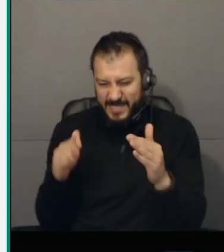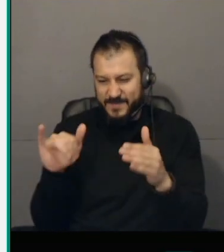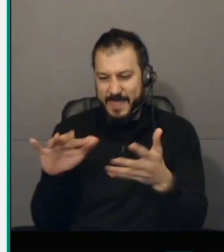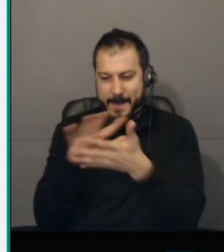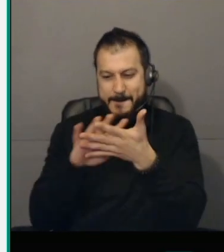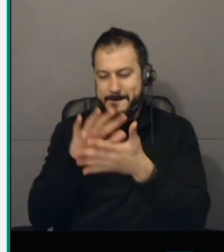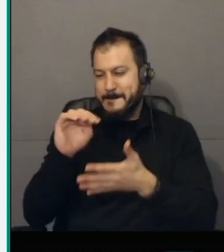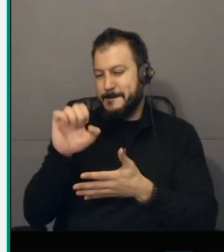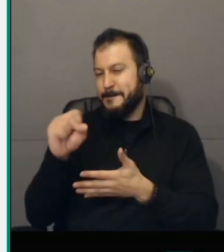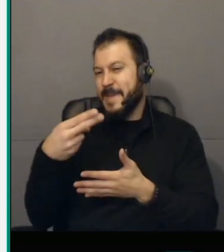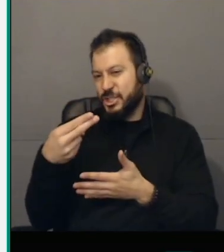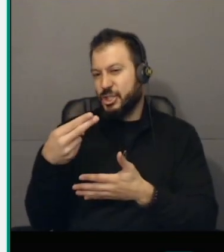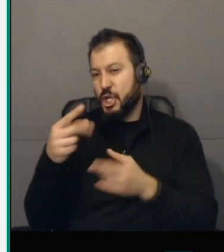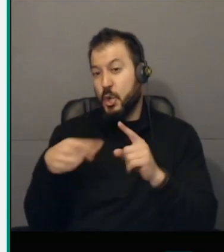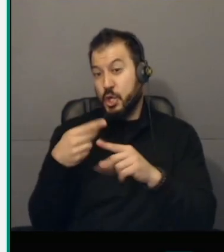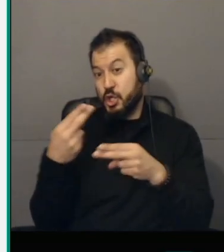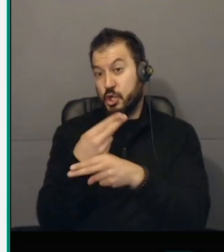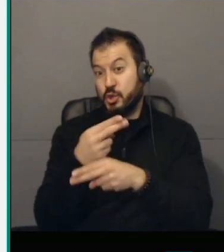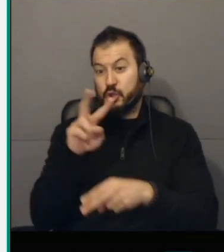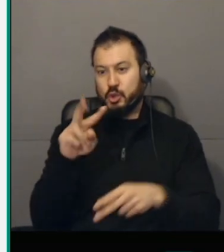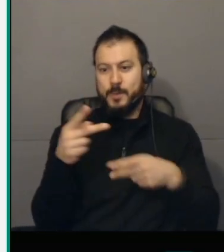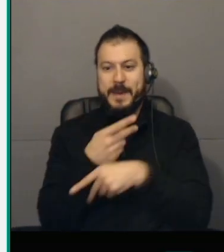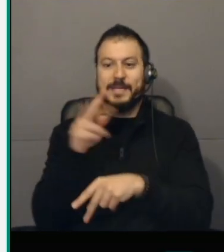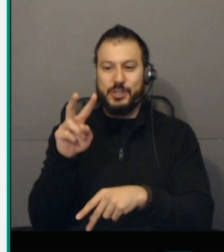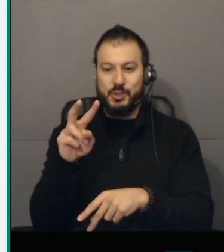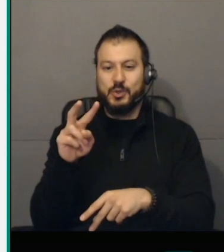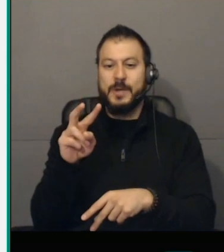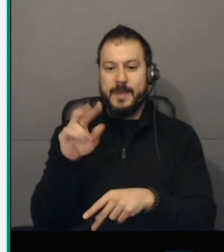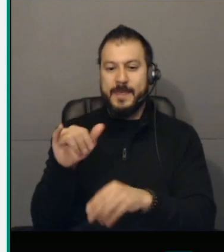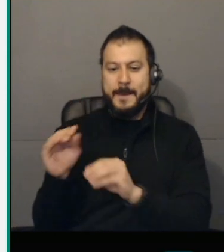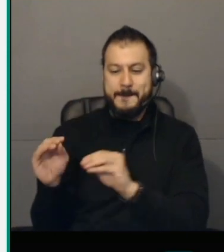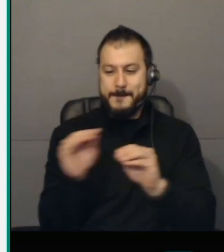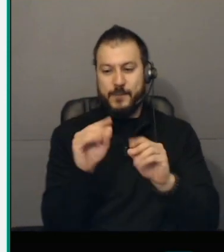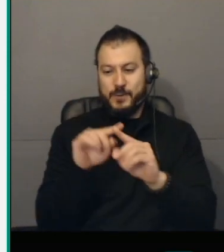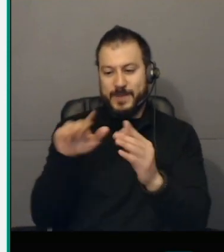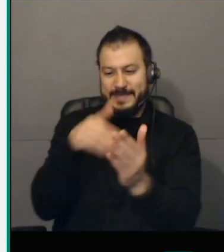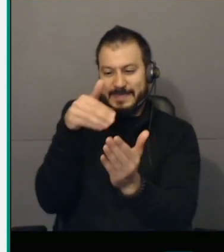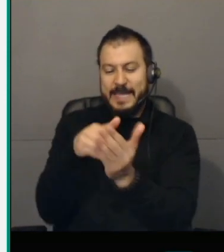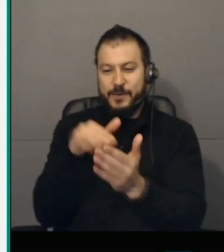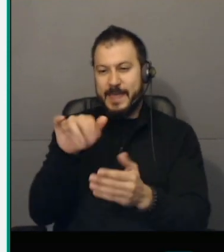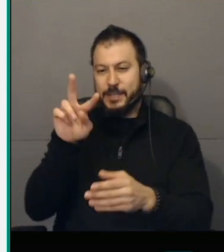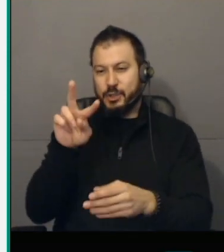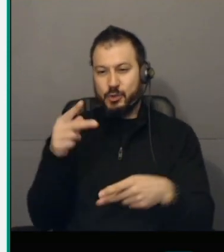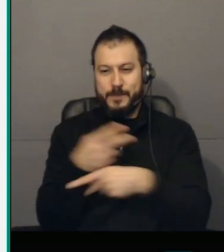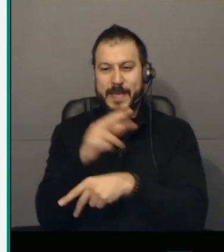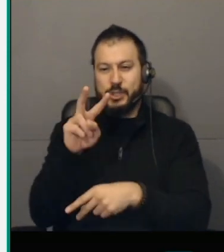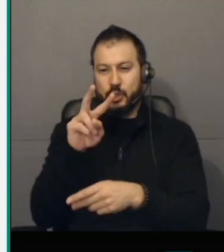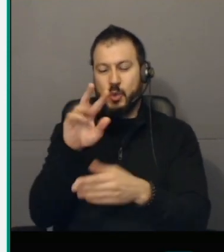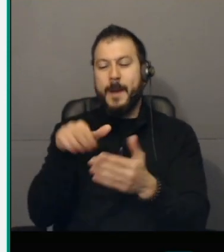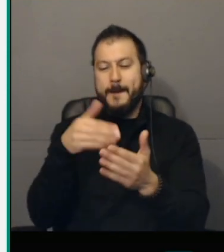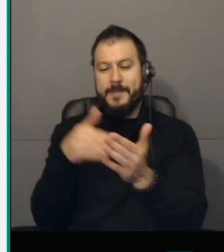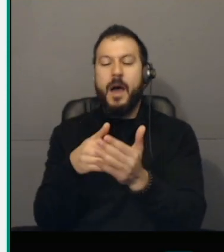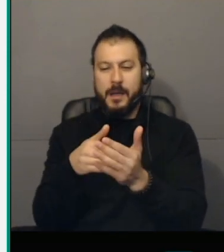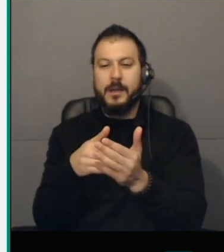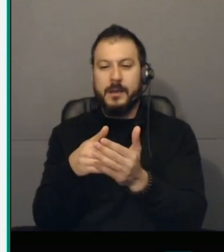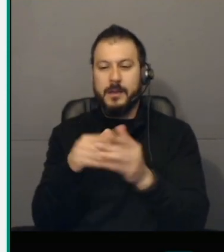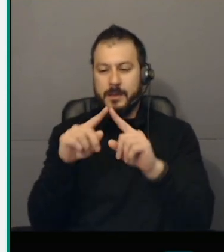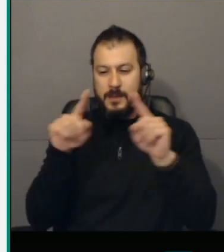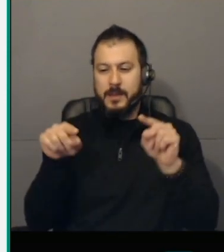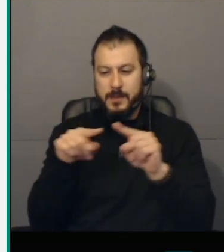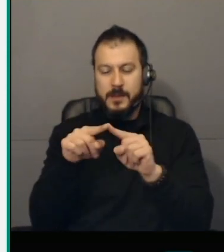mesh. And when you use 2x2, the pixel centroid moves to the center of that 2x2 block. And you end